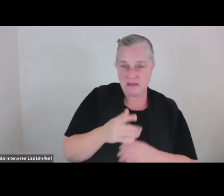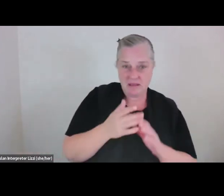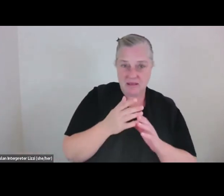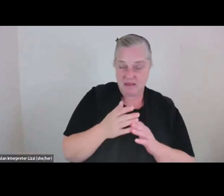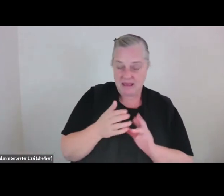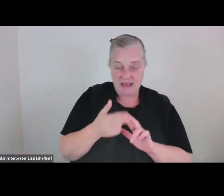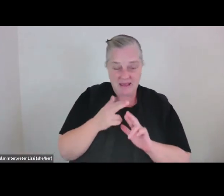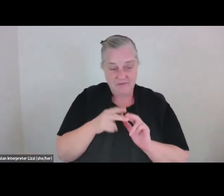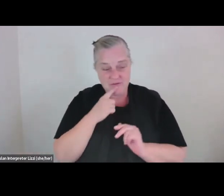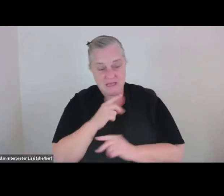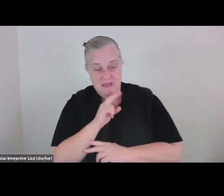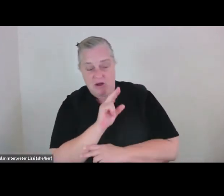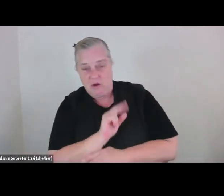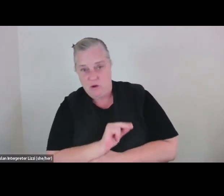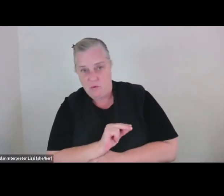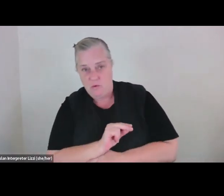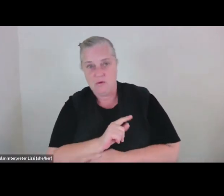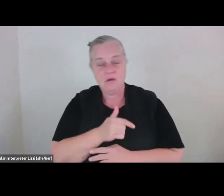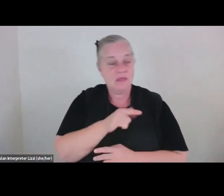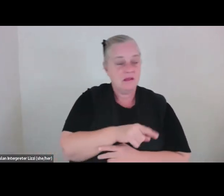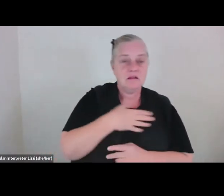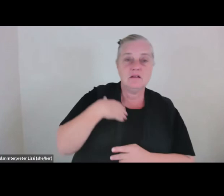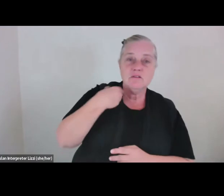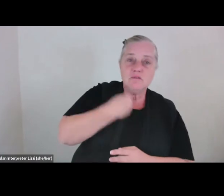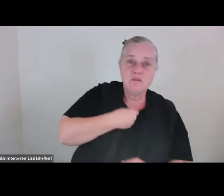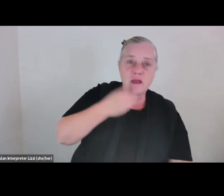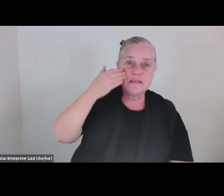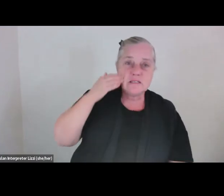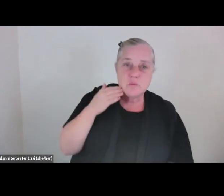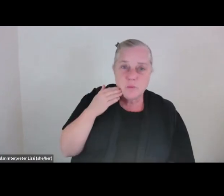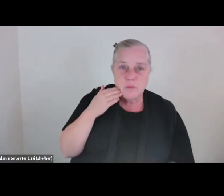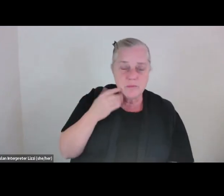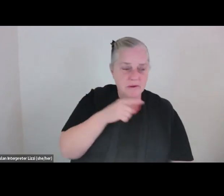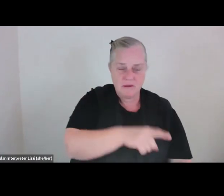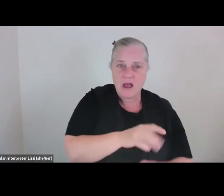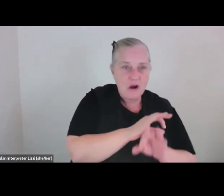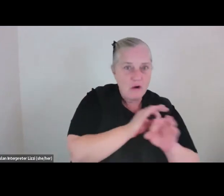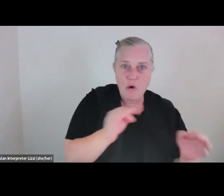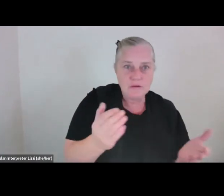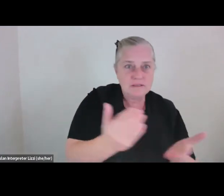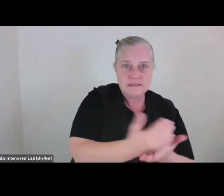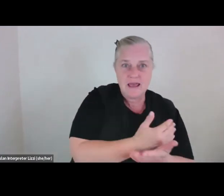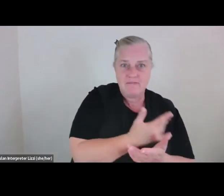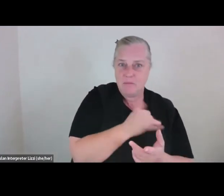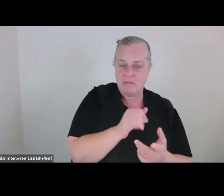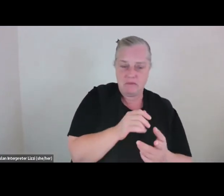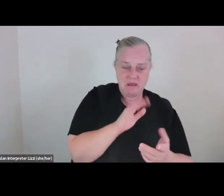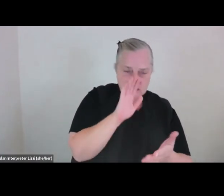risk, in particular if it's like in and around somebody perpetrating, you know, abuse.